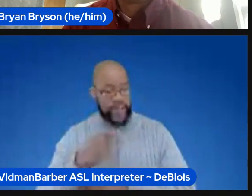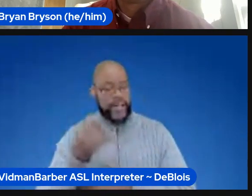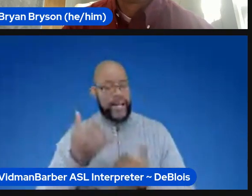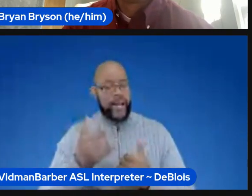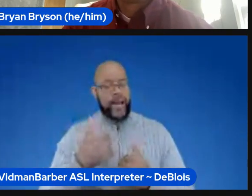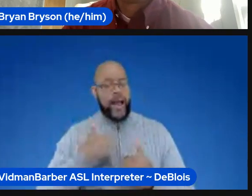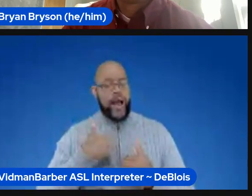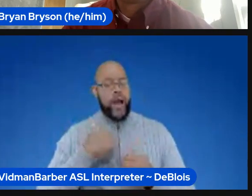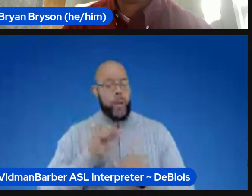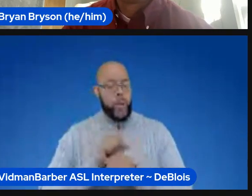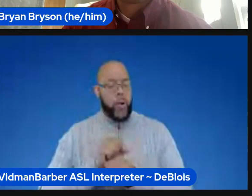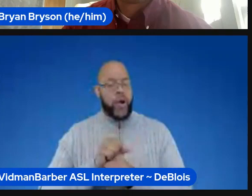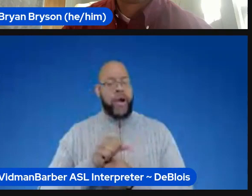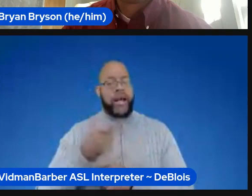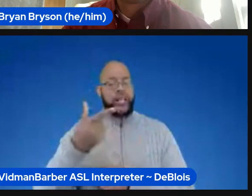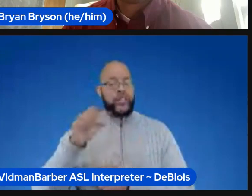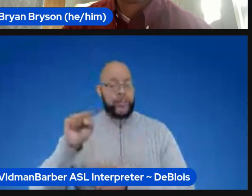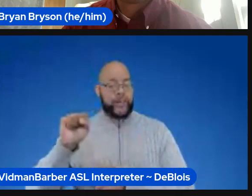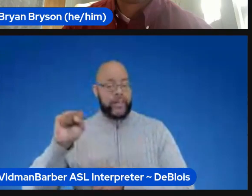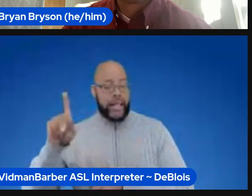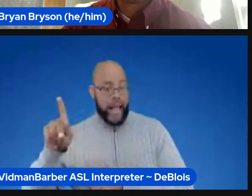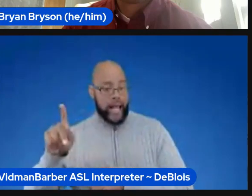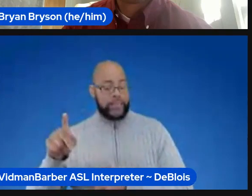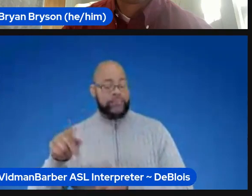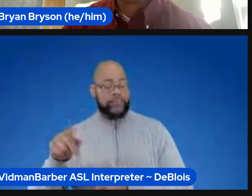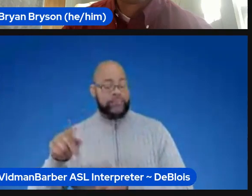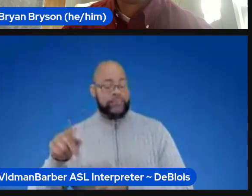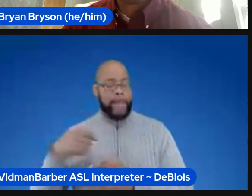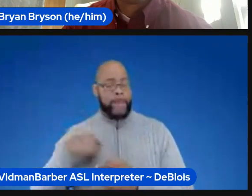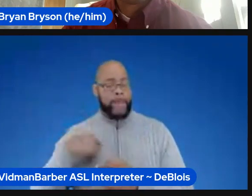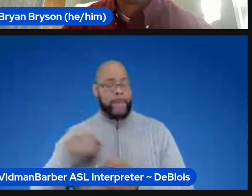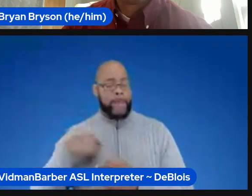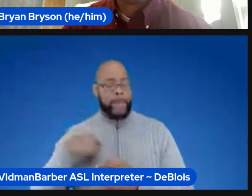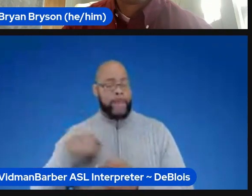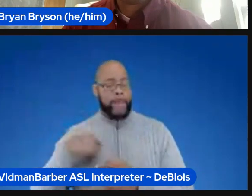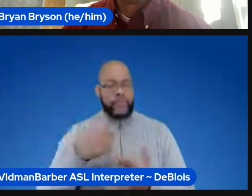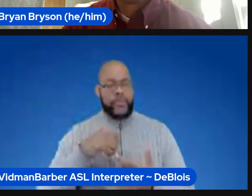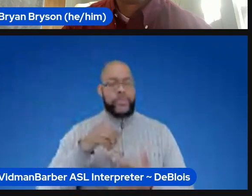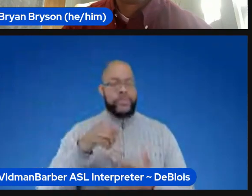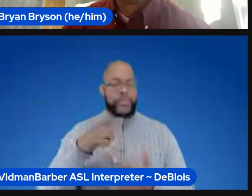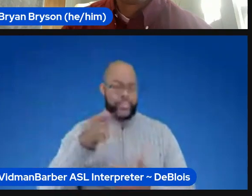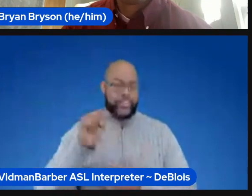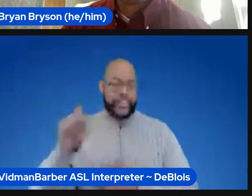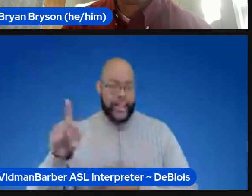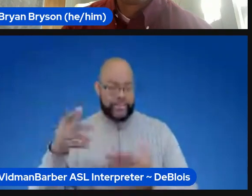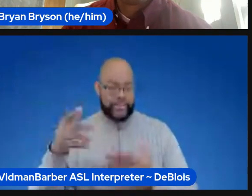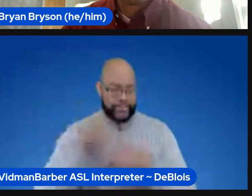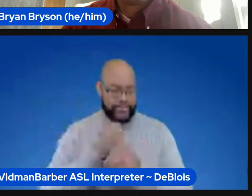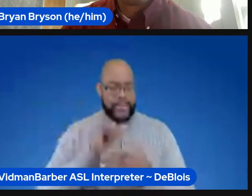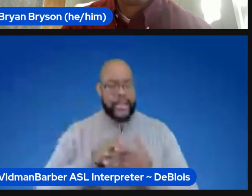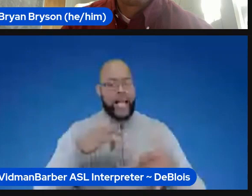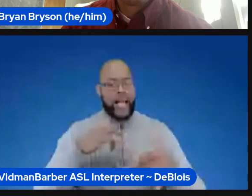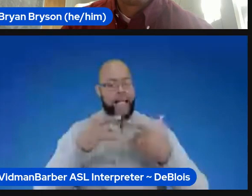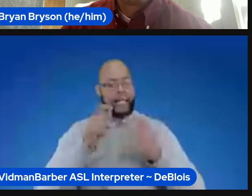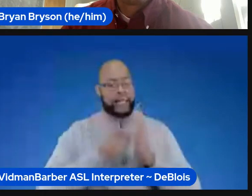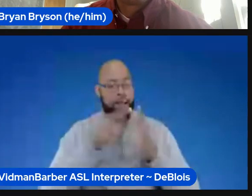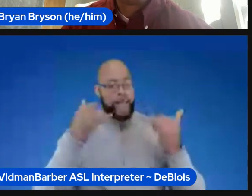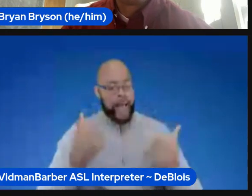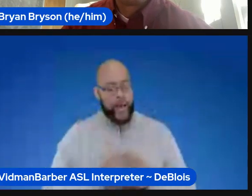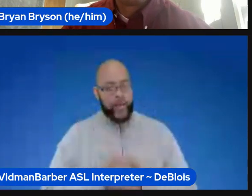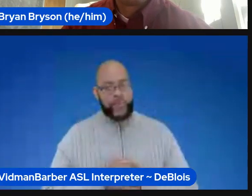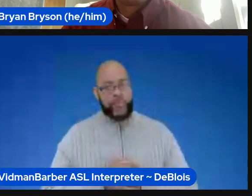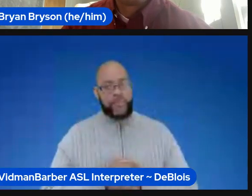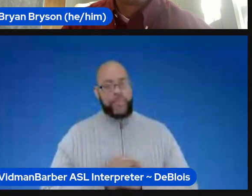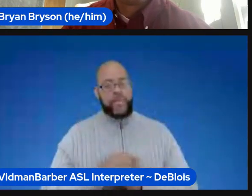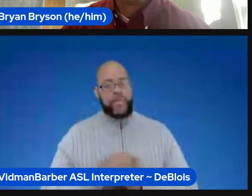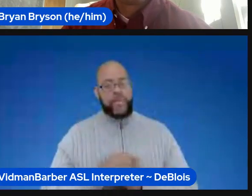GlaxoSmithKline. So at GlaxoSmithKline, I think it's, at GSK, it's an exciting time. So I